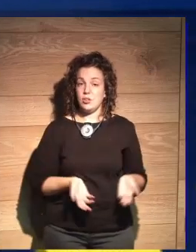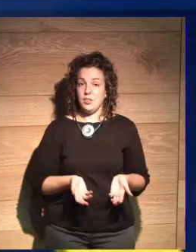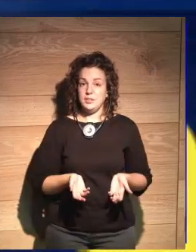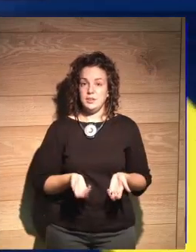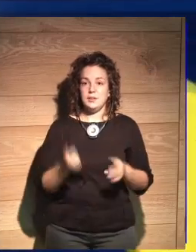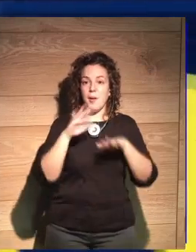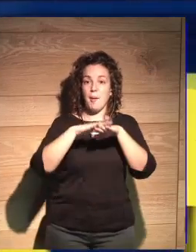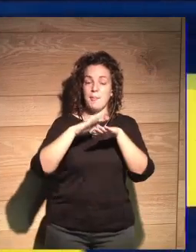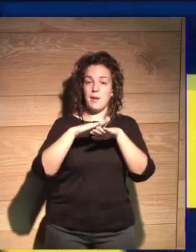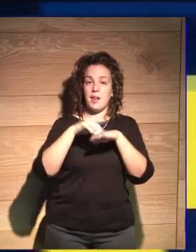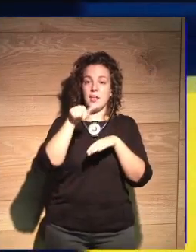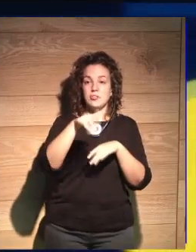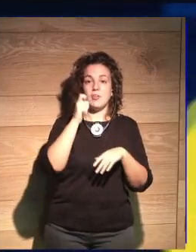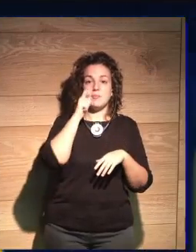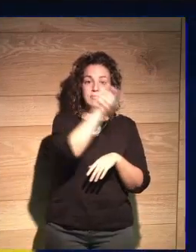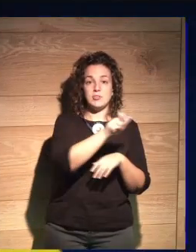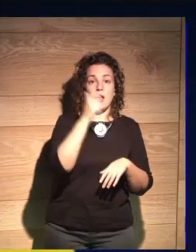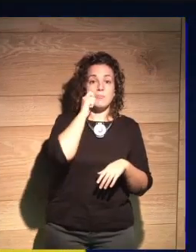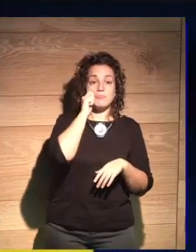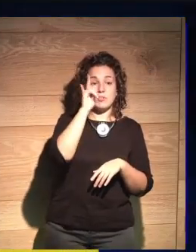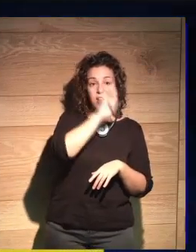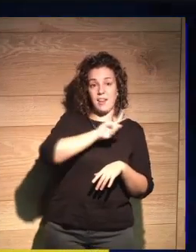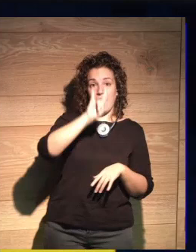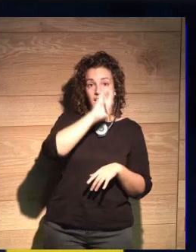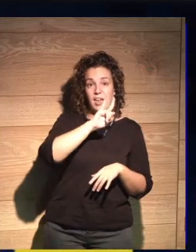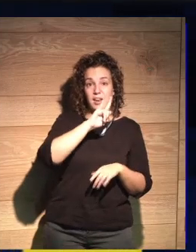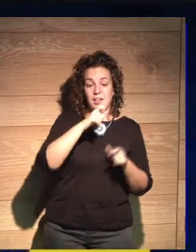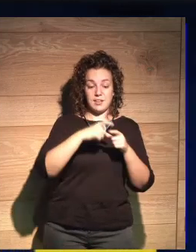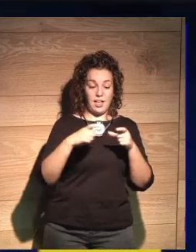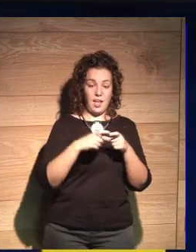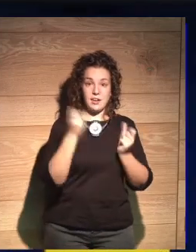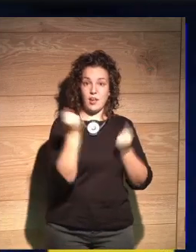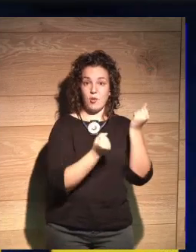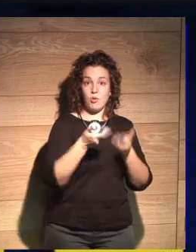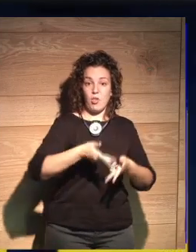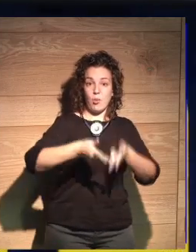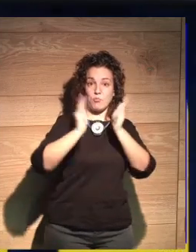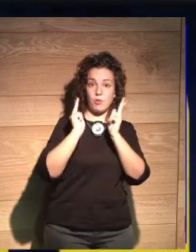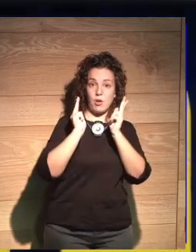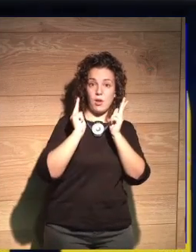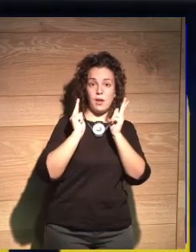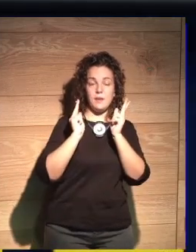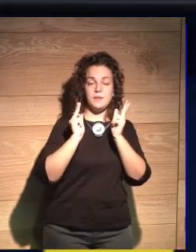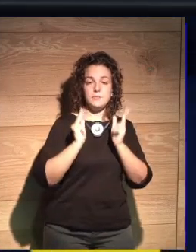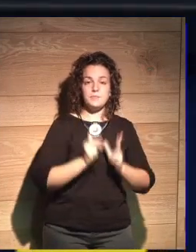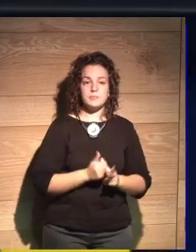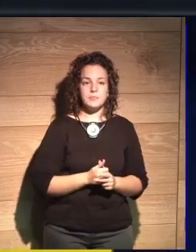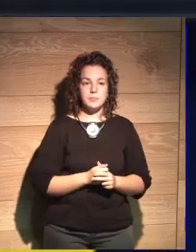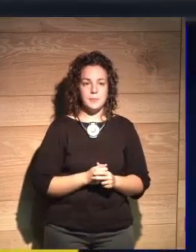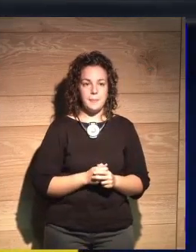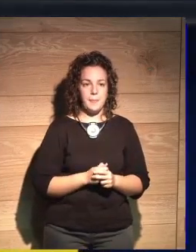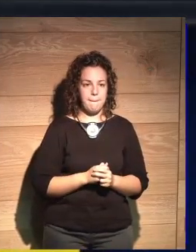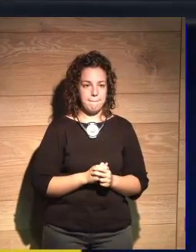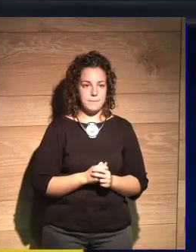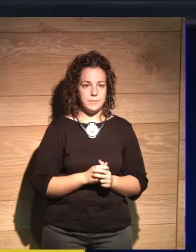license, the state of Alabama closed down the government offices that issue driver's licenses in those